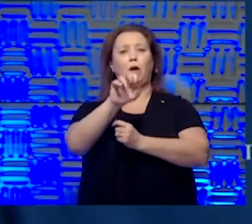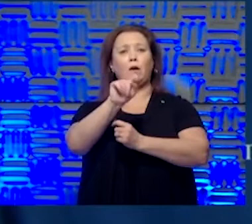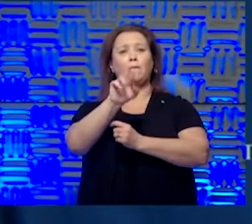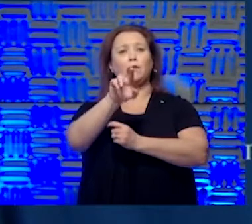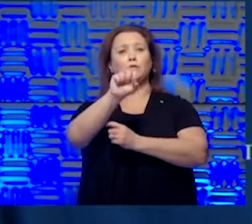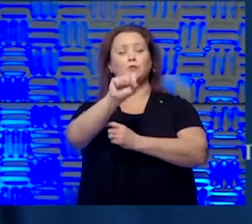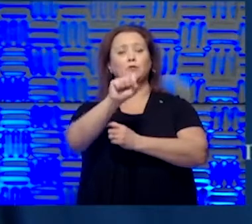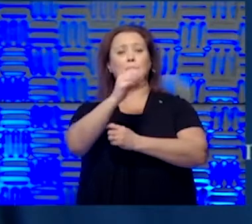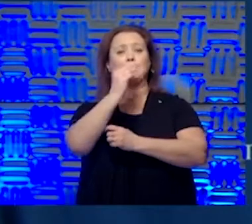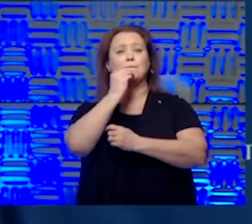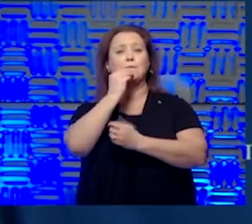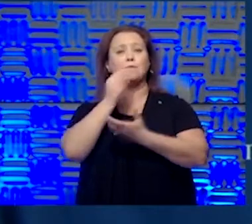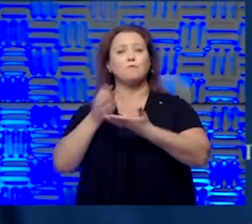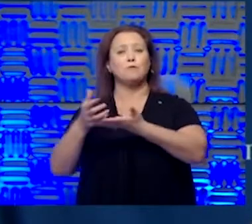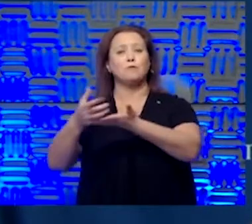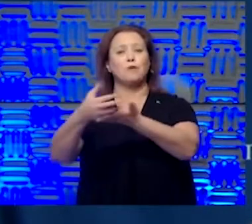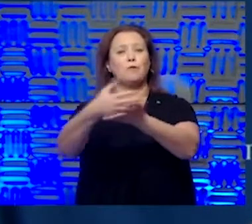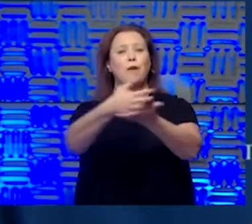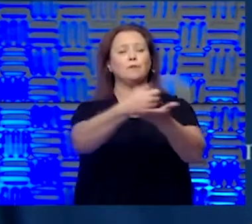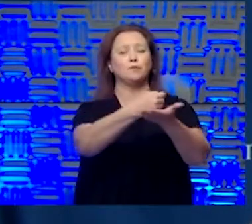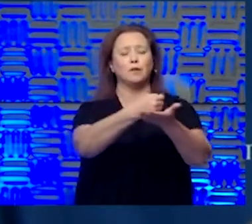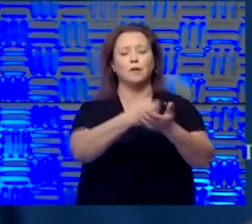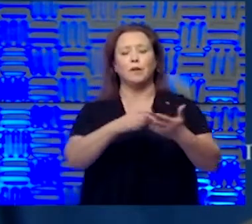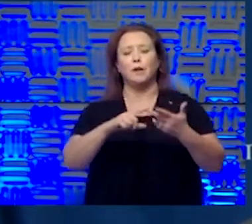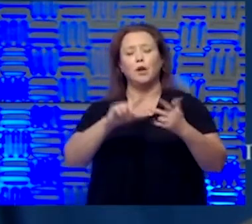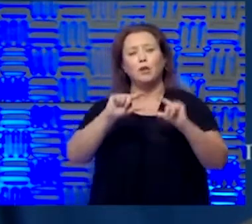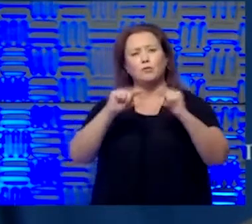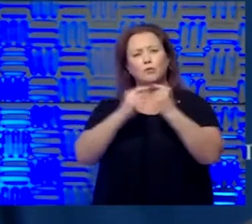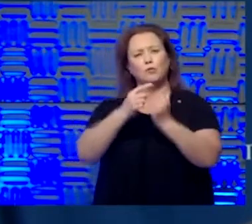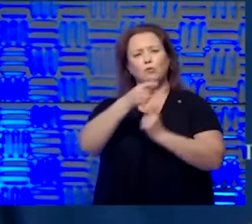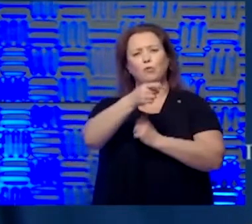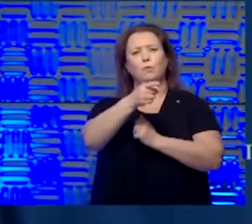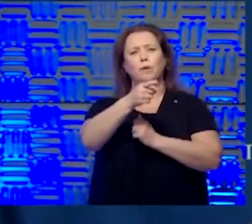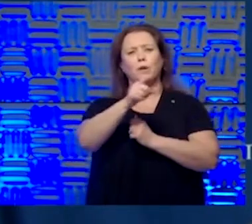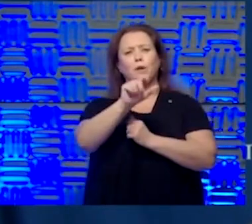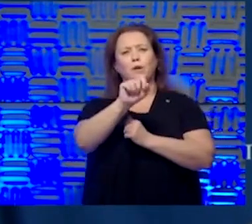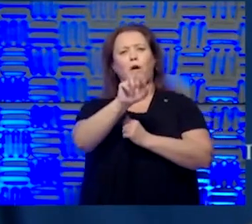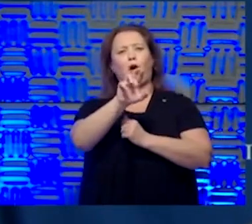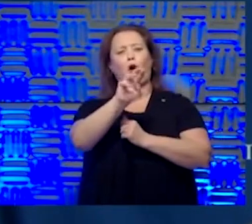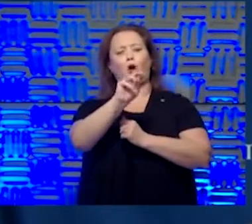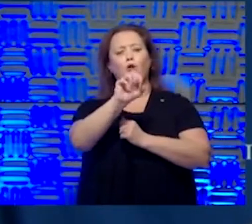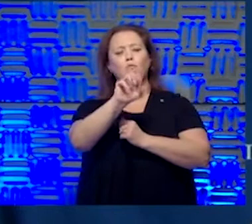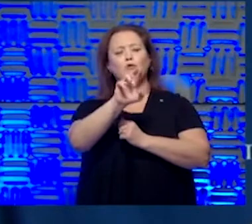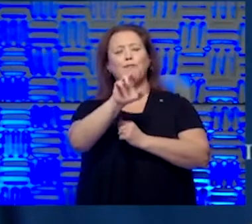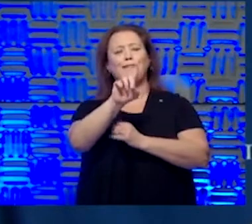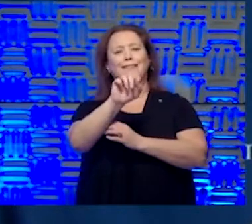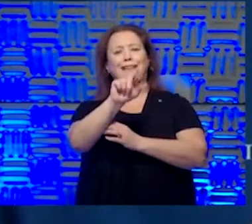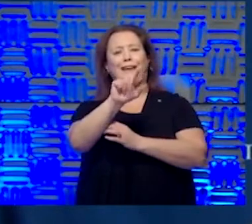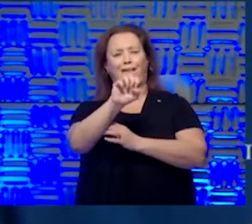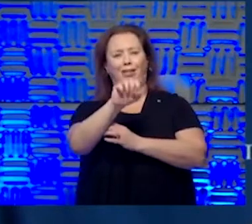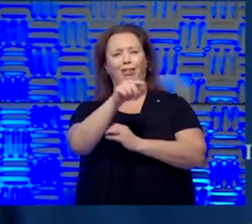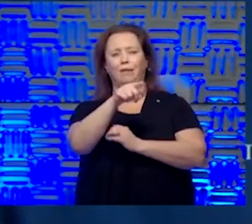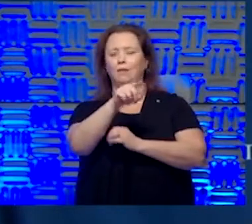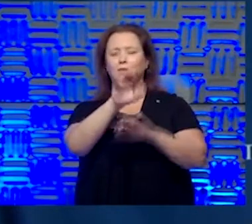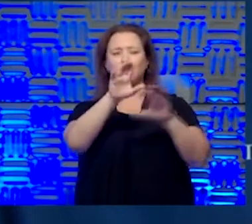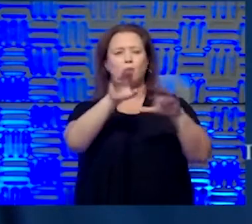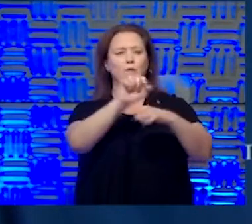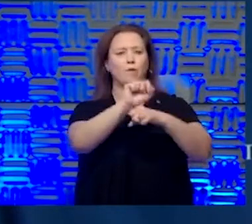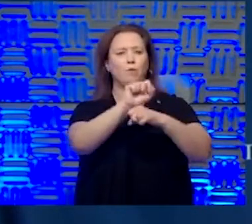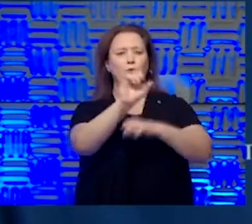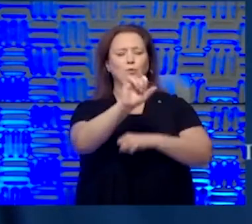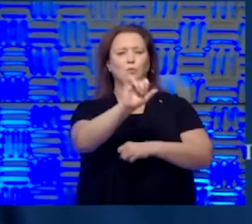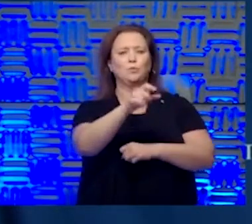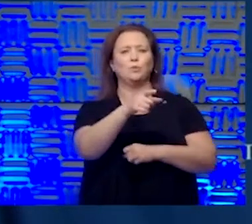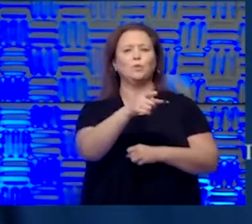of food work. There's a group down in Armourdale that does great work as well.